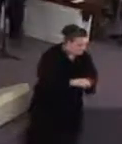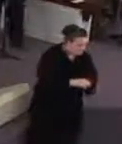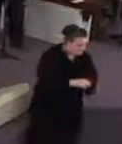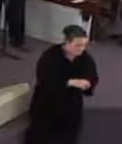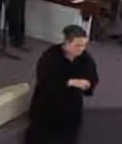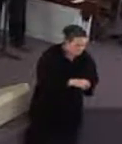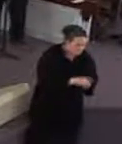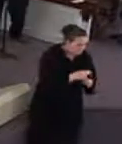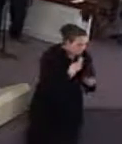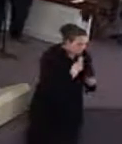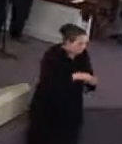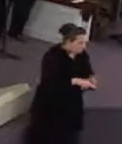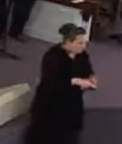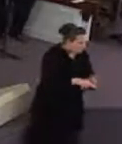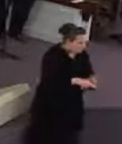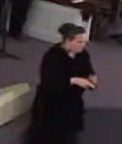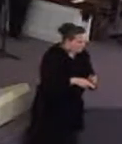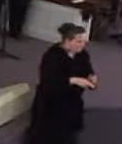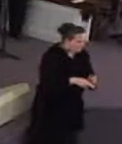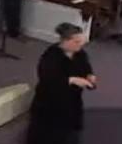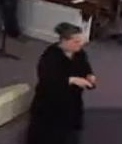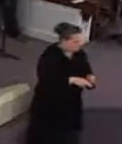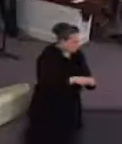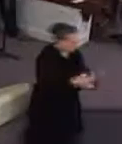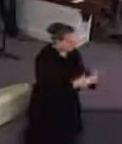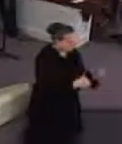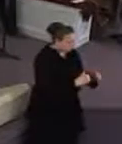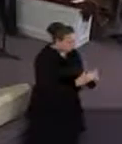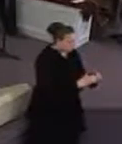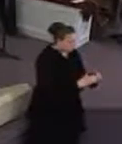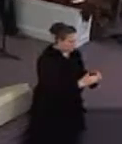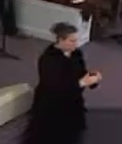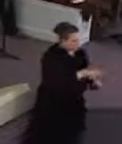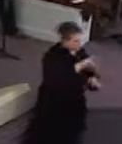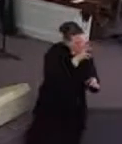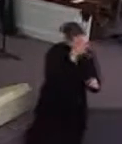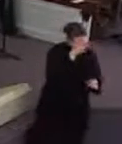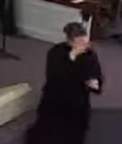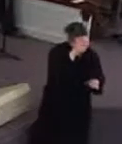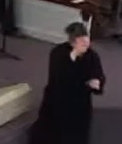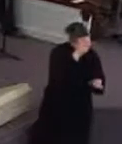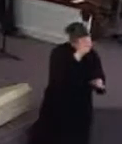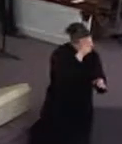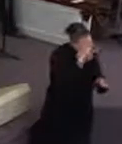Hell was originally designed for the devil and his angels.